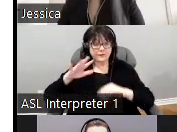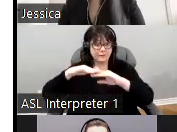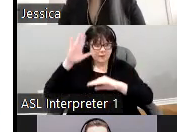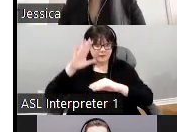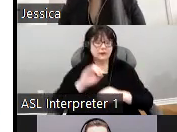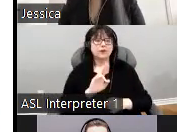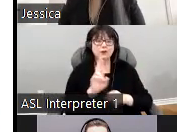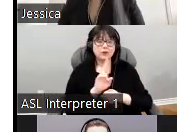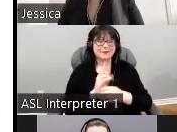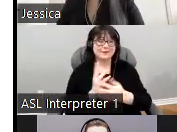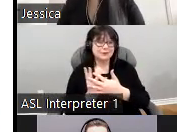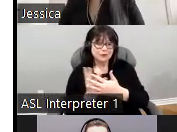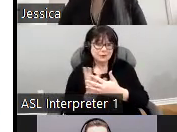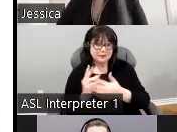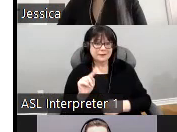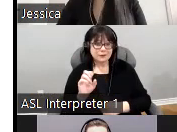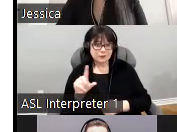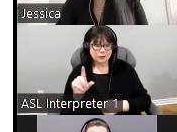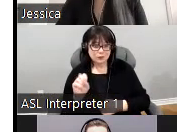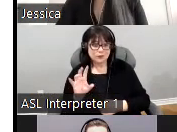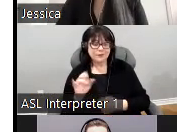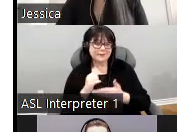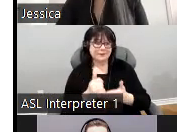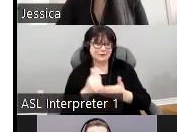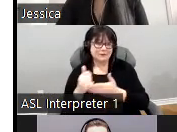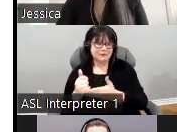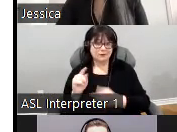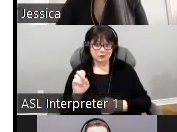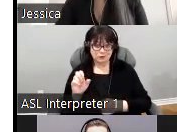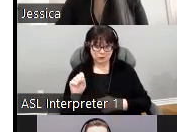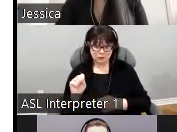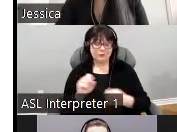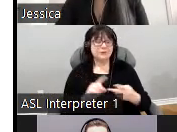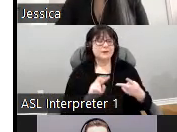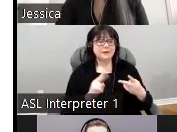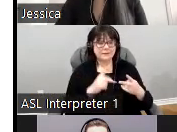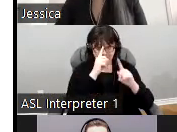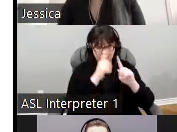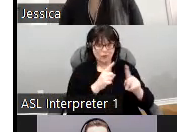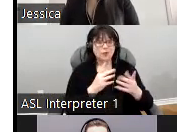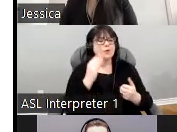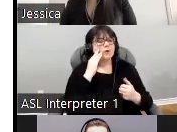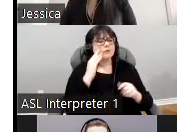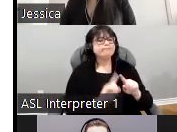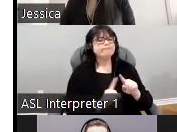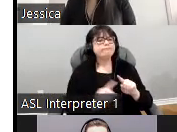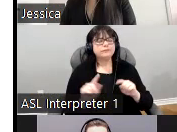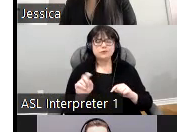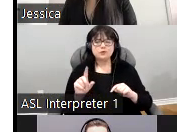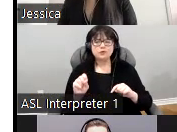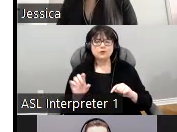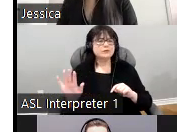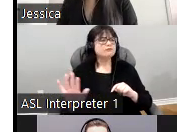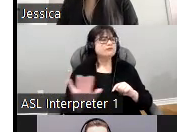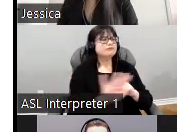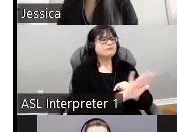And two, to learn about what kind of tools were out there and being used. So we use these two goals to help us create